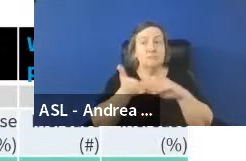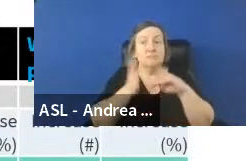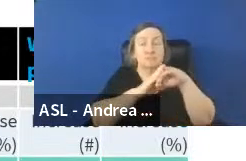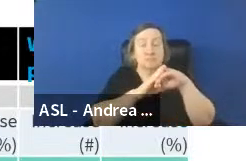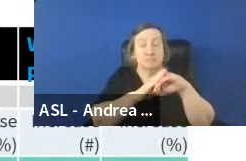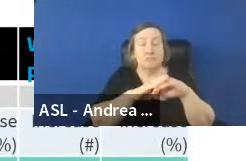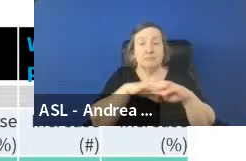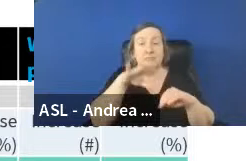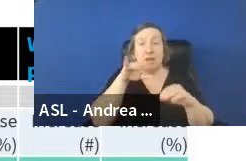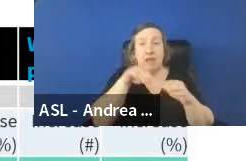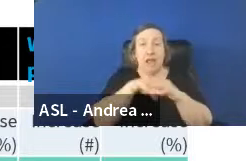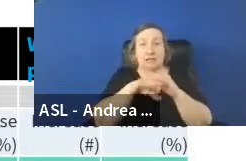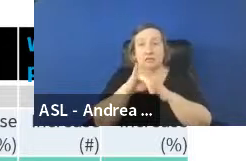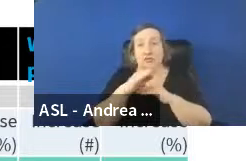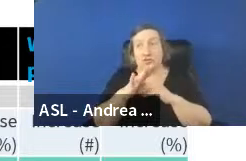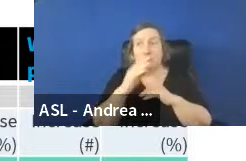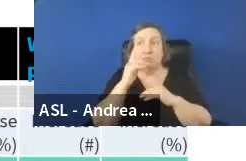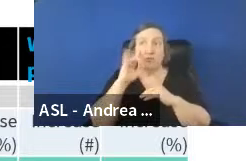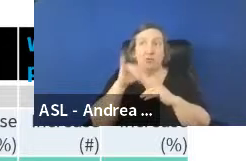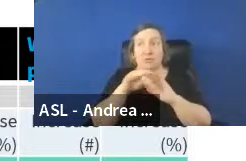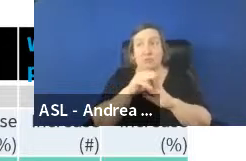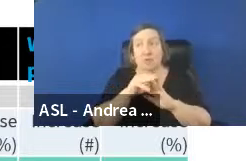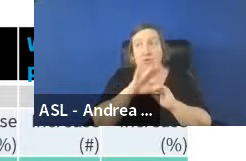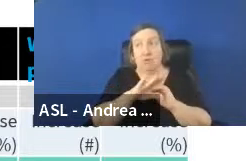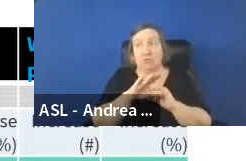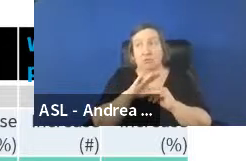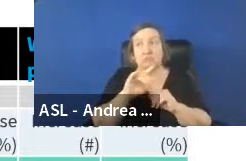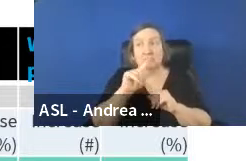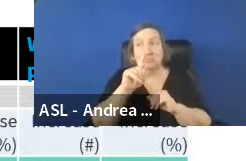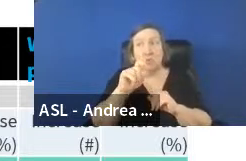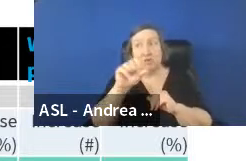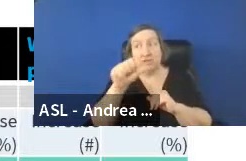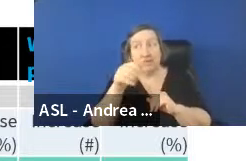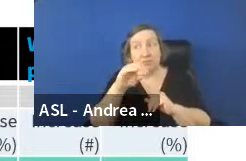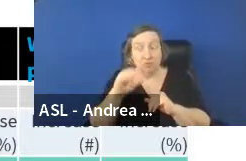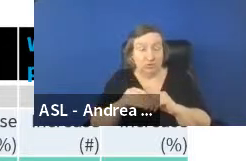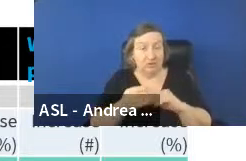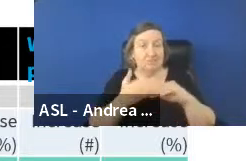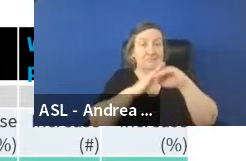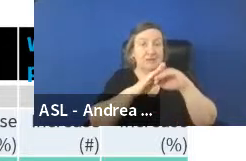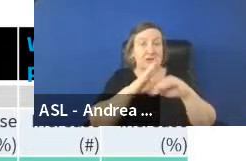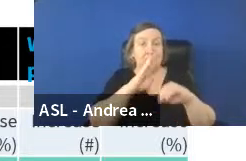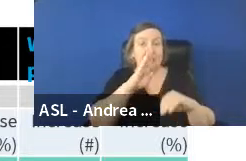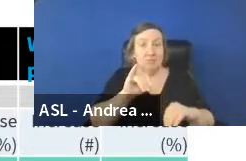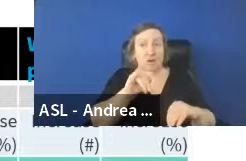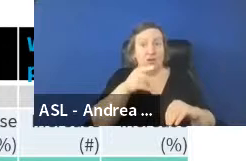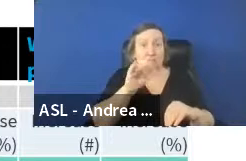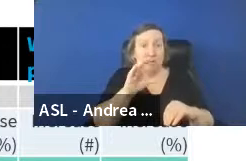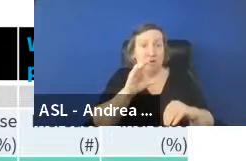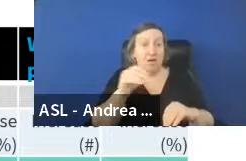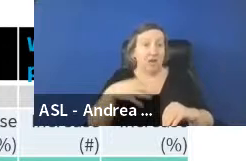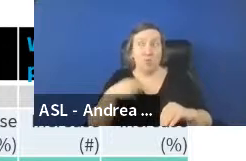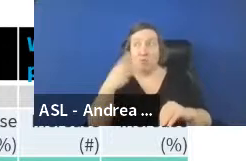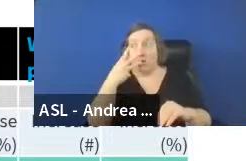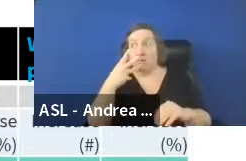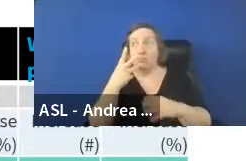this model pretty significantly by about 110% for both BIPOC and white